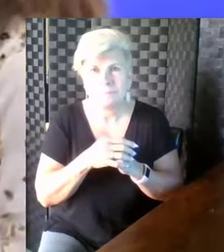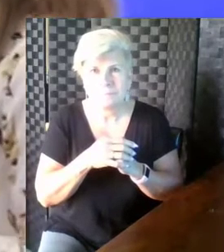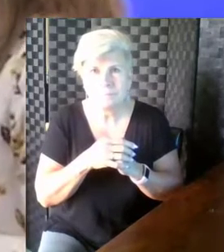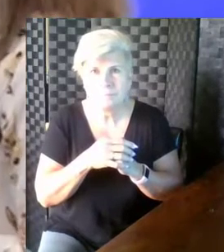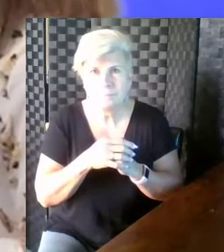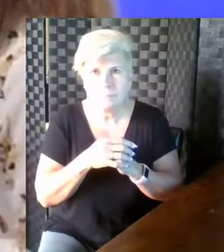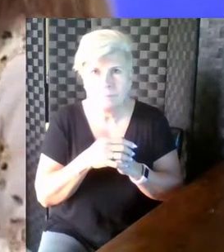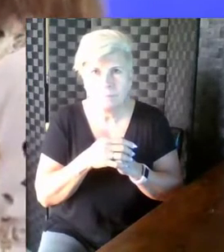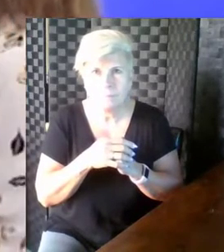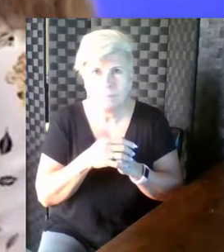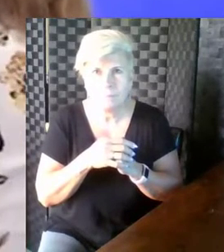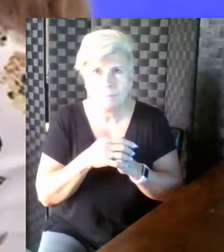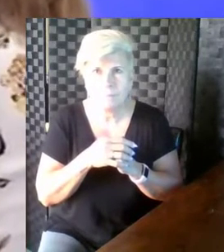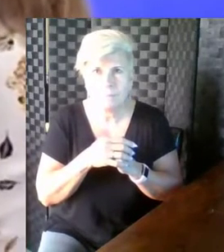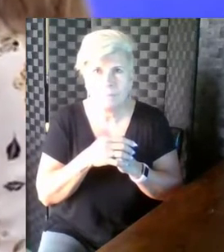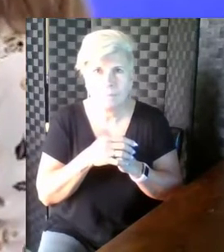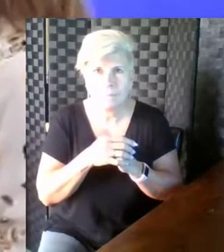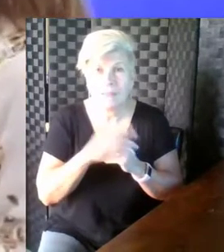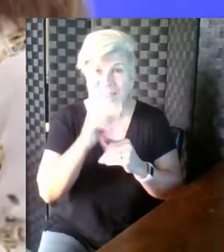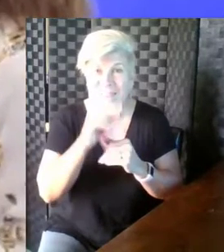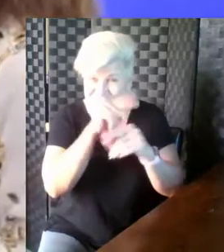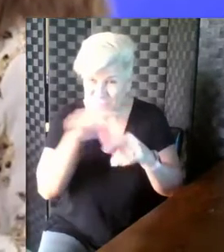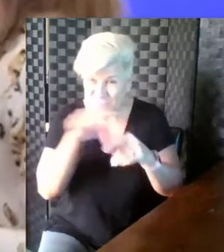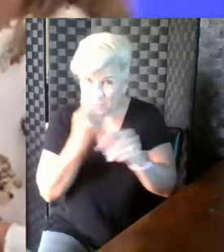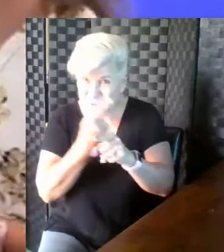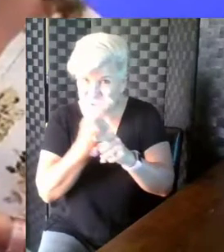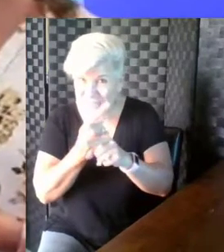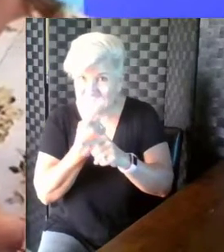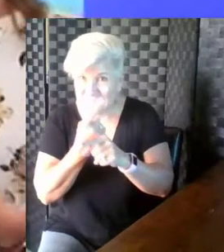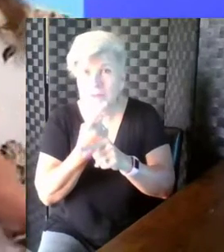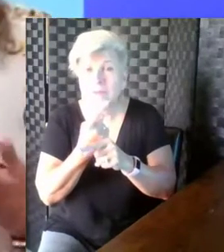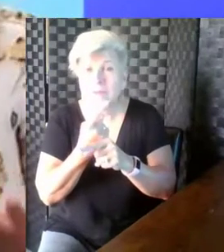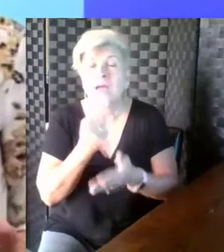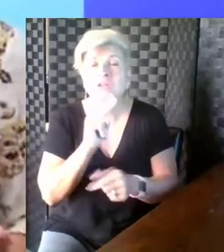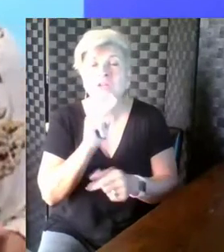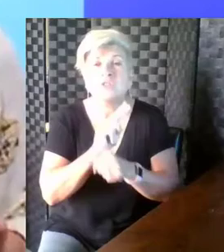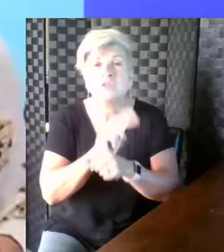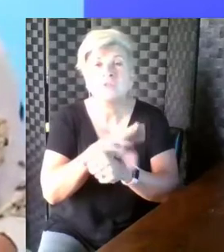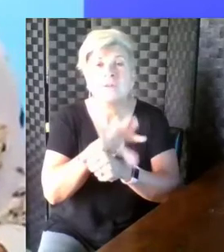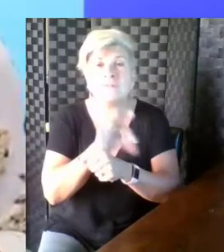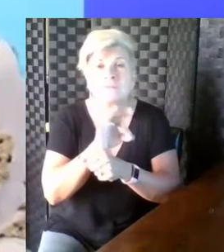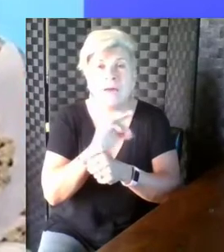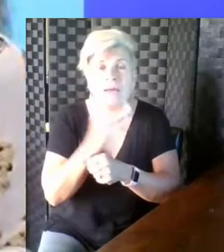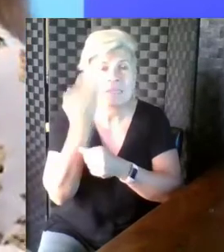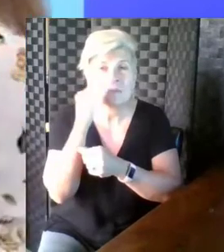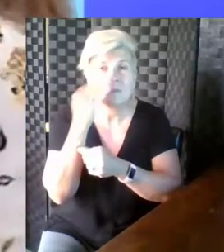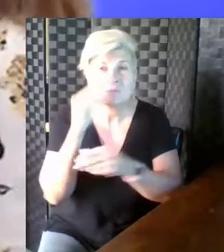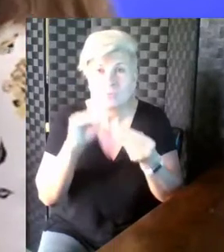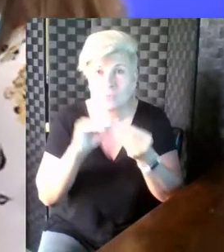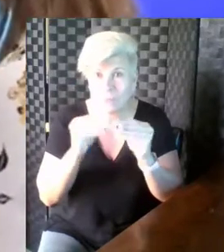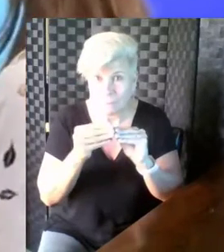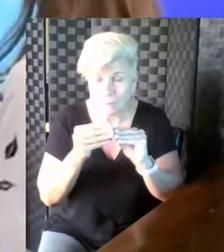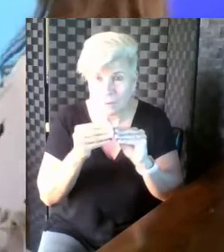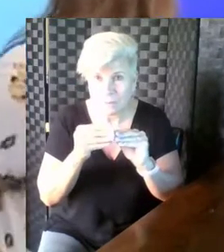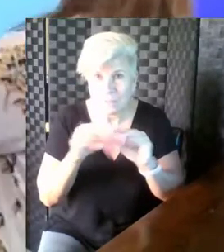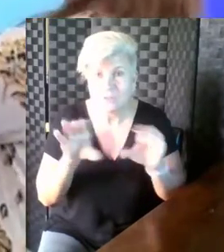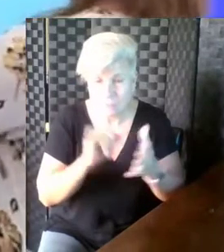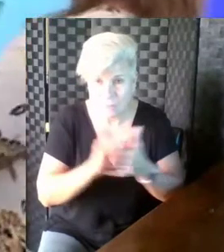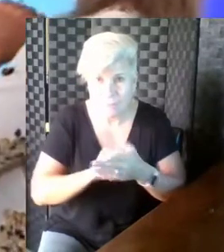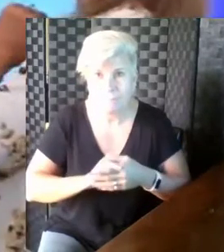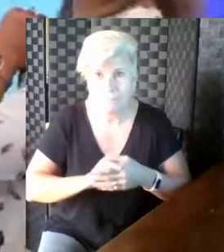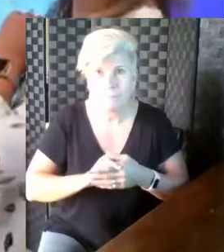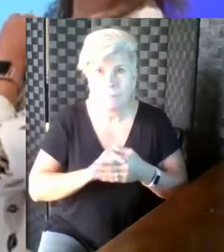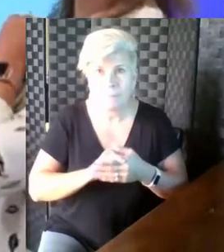214. There it is. This problem right here is the one I can solve to find my unknown number. So let's do